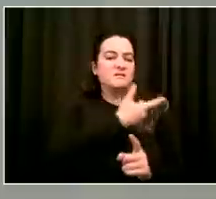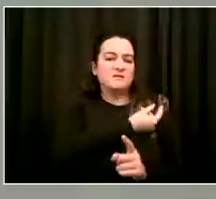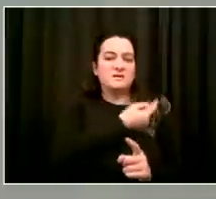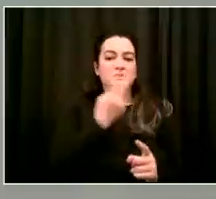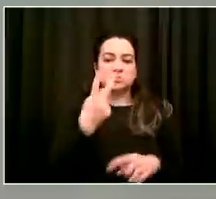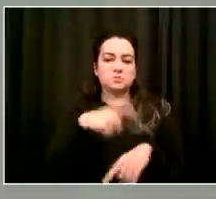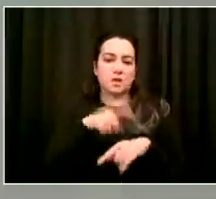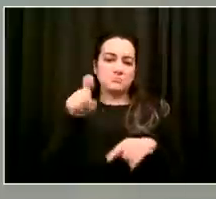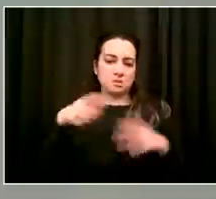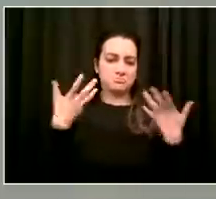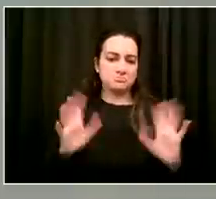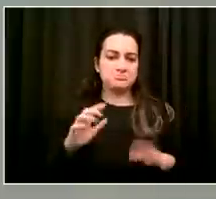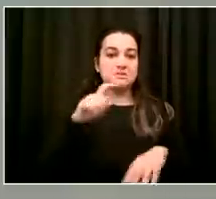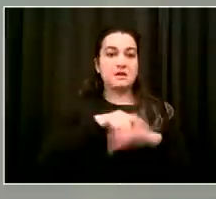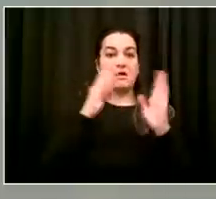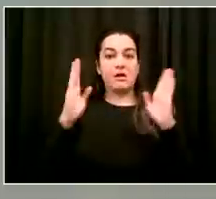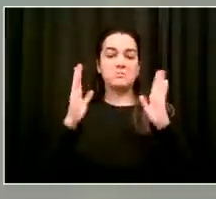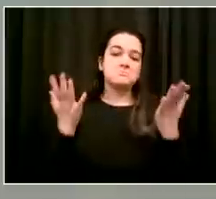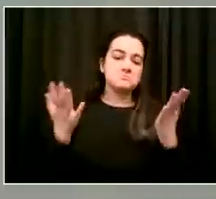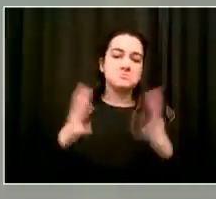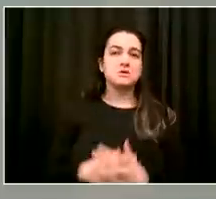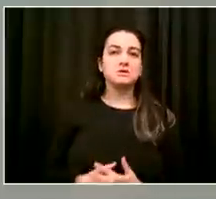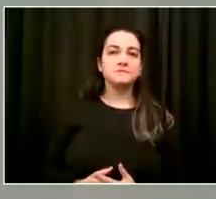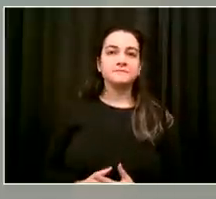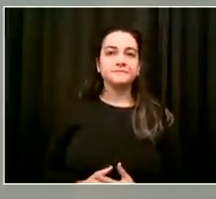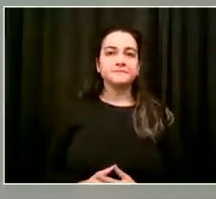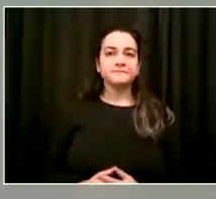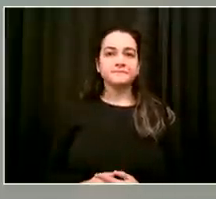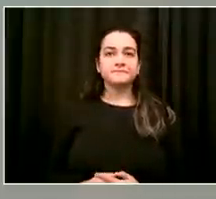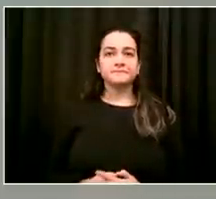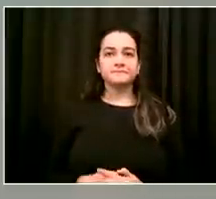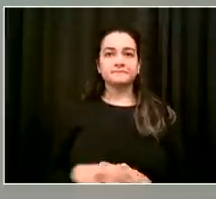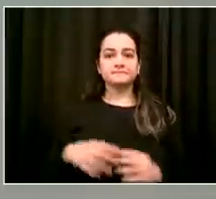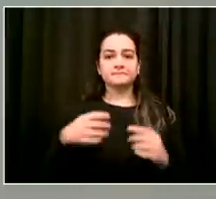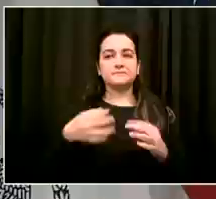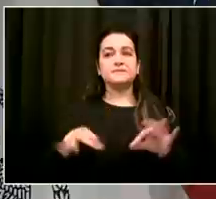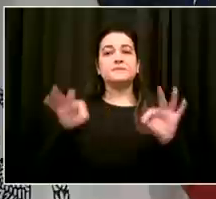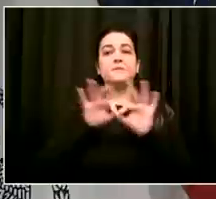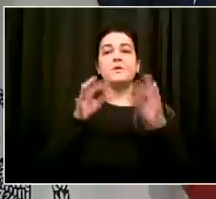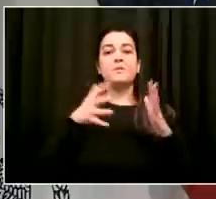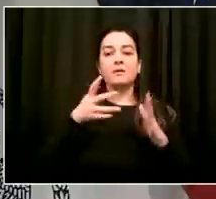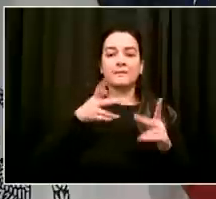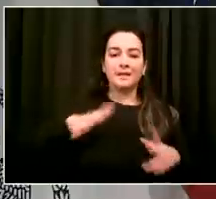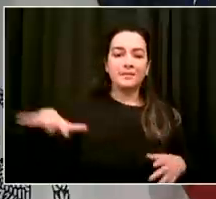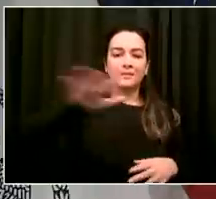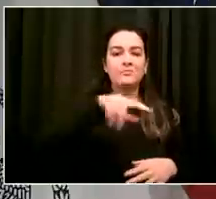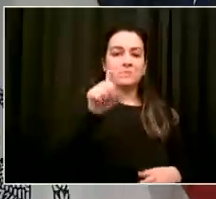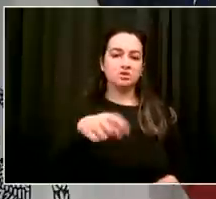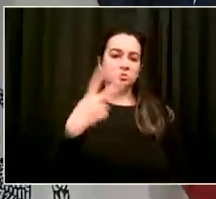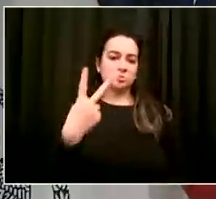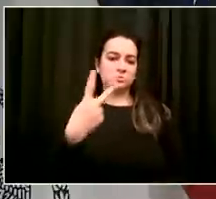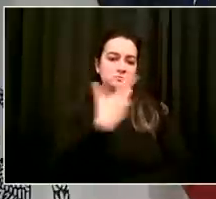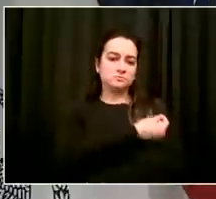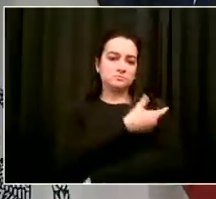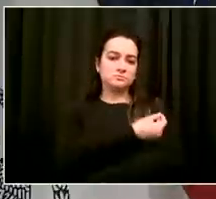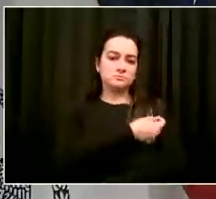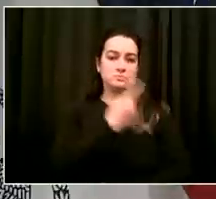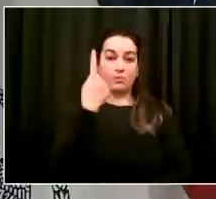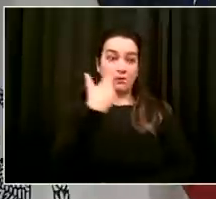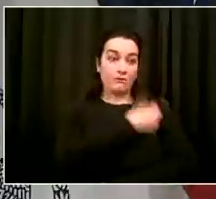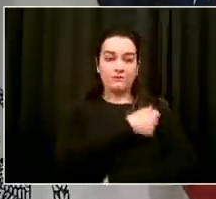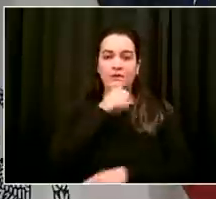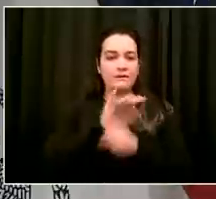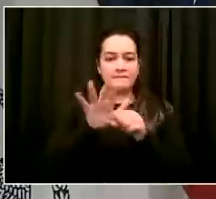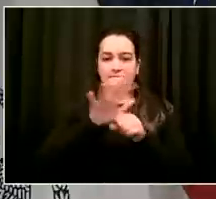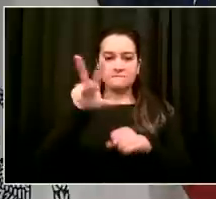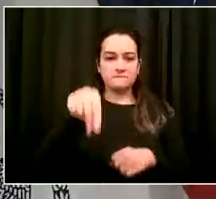not harmful, but we want to make sure that that delay is as short as possible. Thank you very much. Go ahead, Calla.